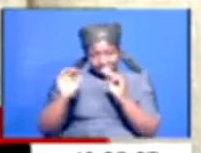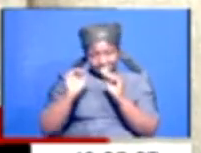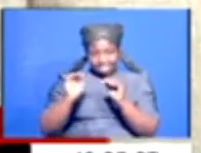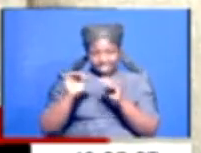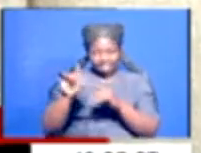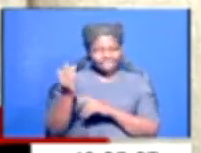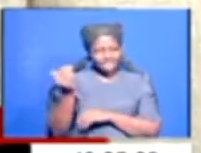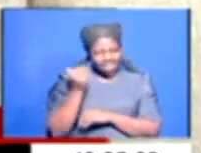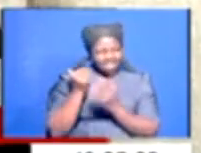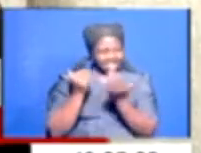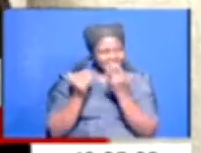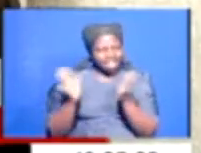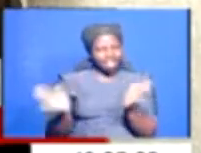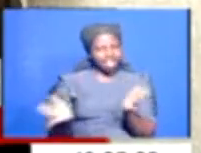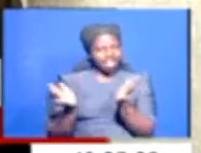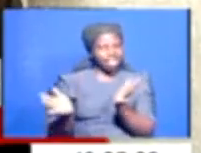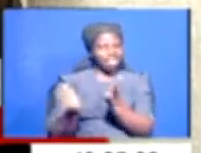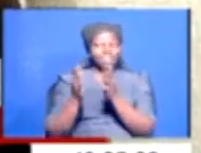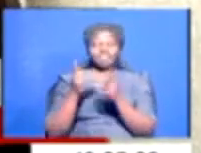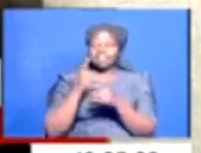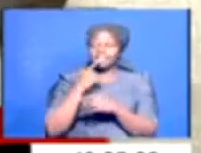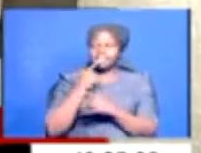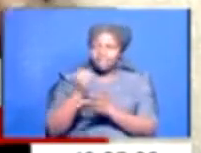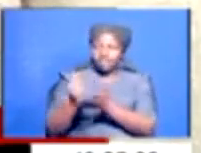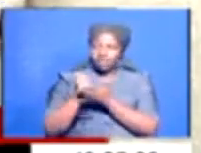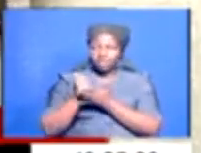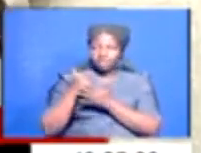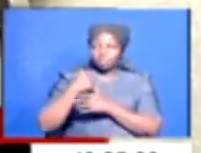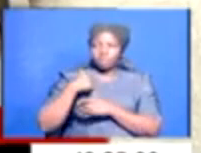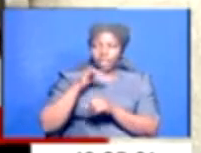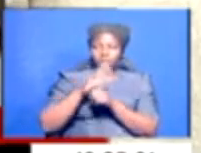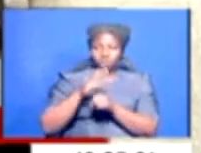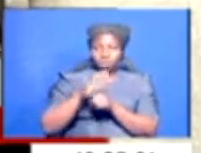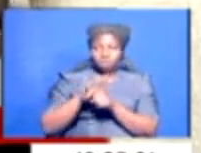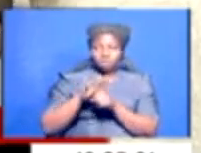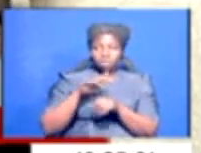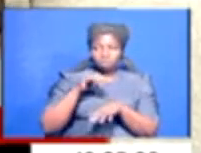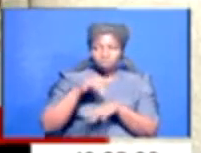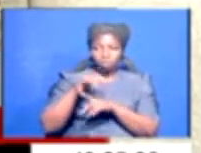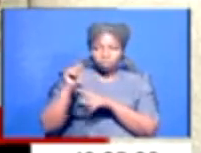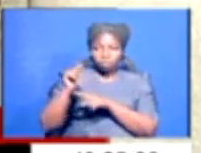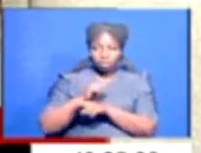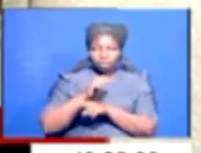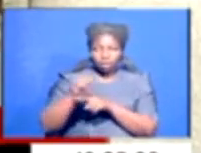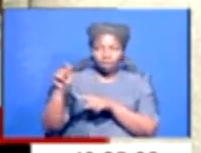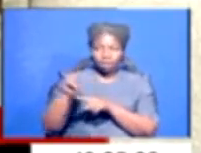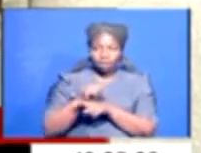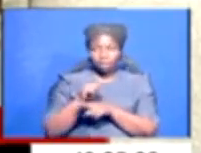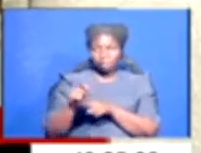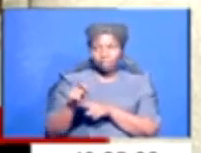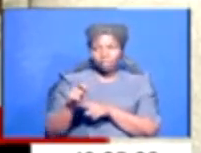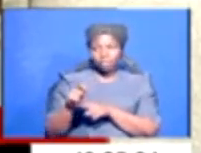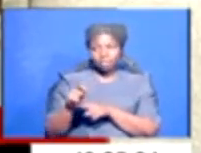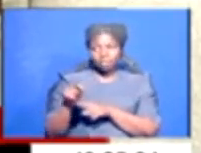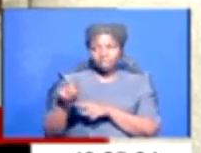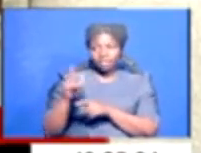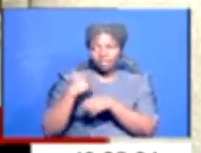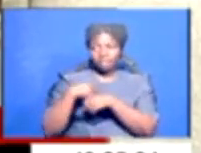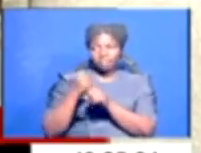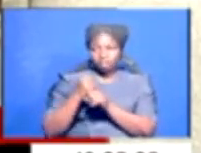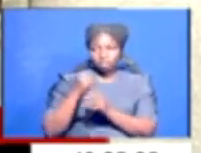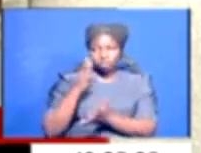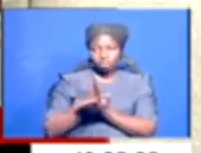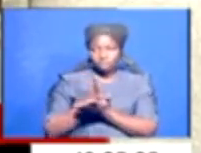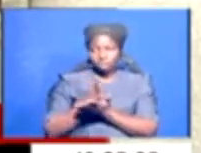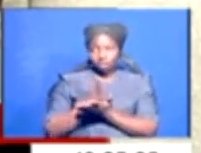so he has helped me a lot. When it's come to training, he makes